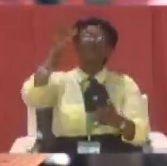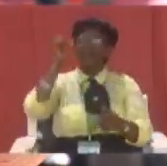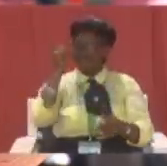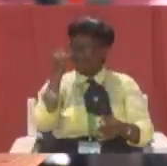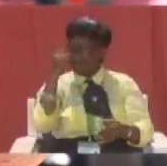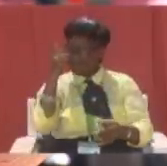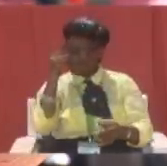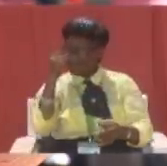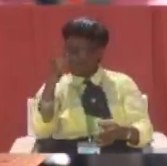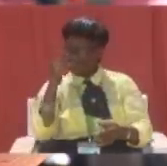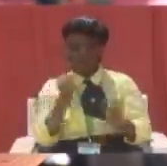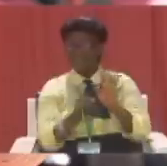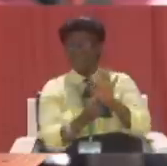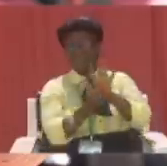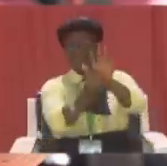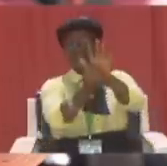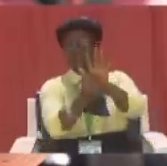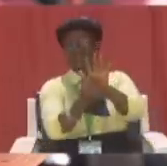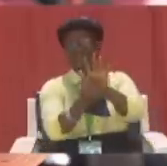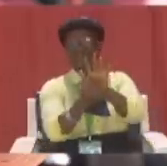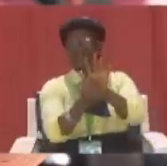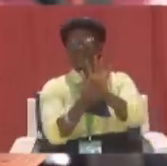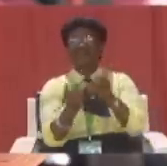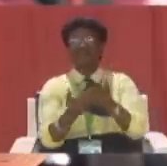Signs simply means